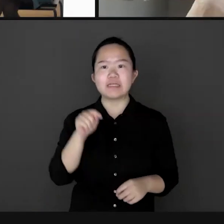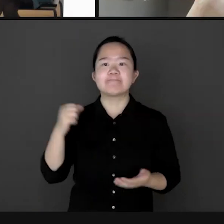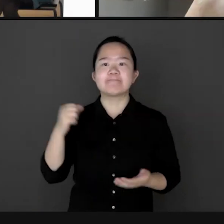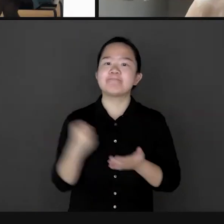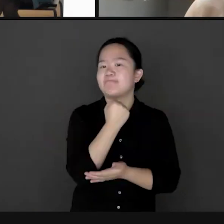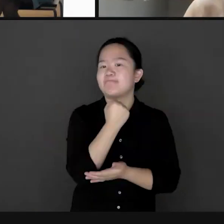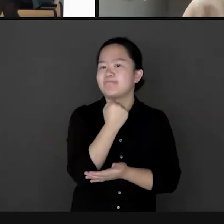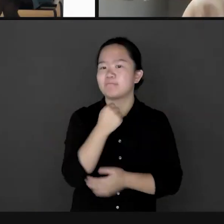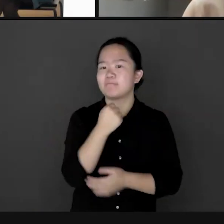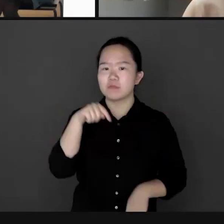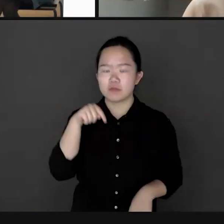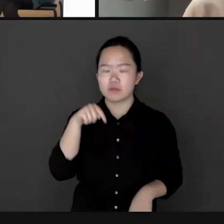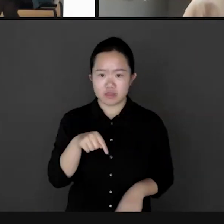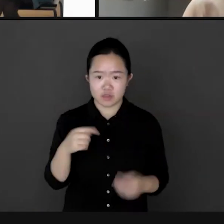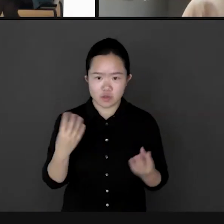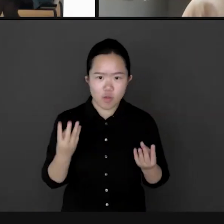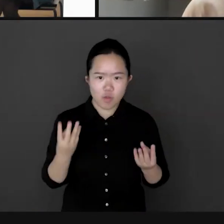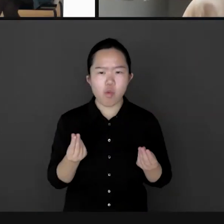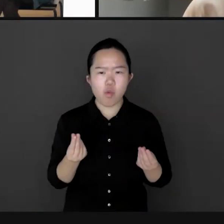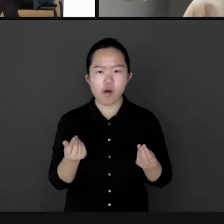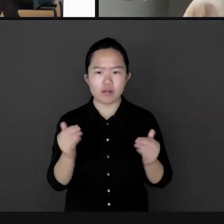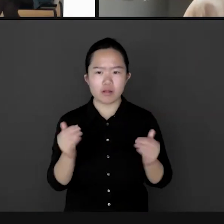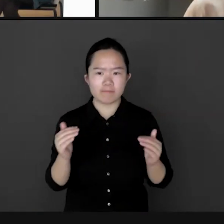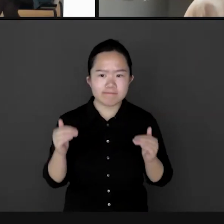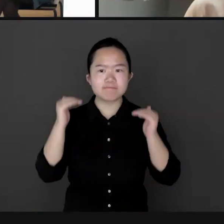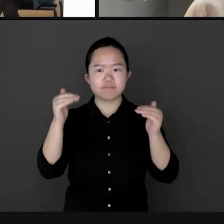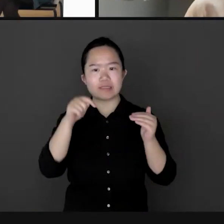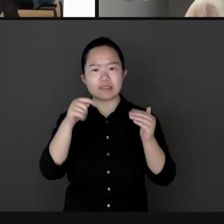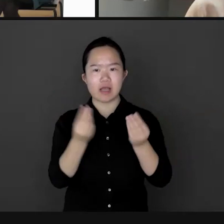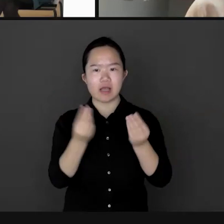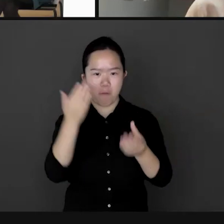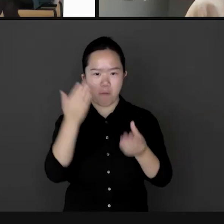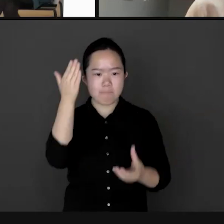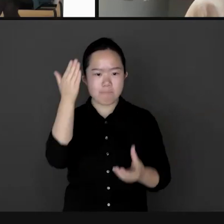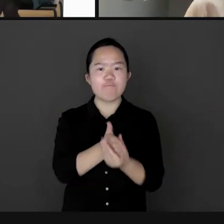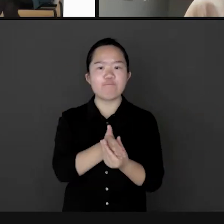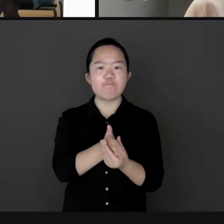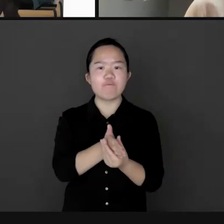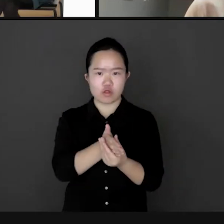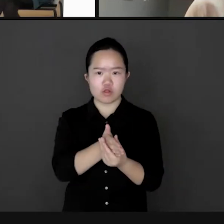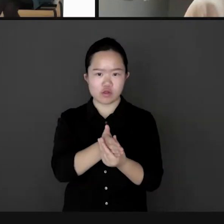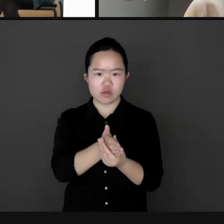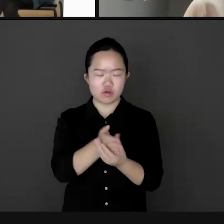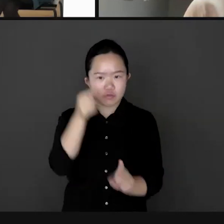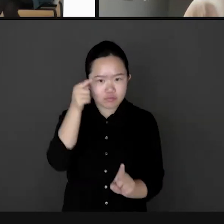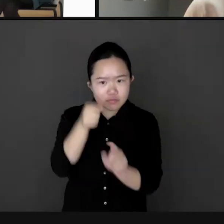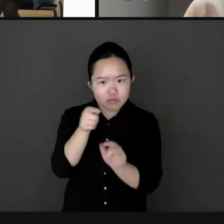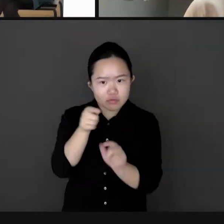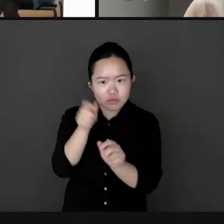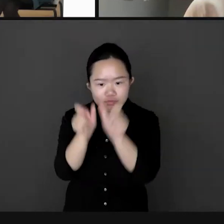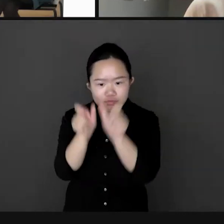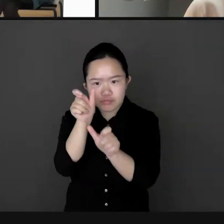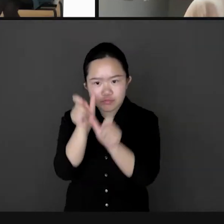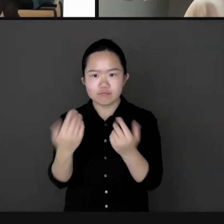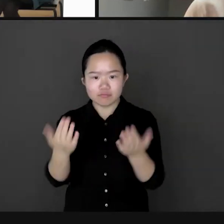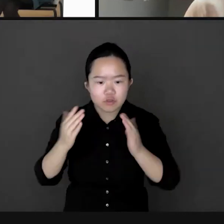full-time leader in the Commission working on equality, but rather with divided attention. But this will be a priority for us in the coming months.